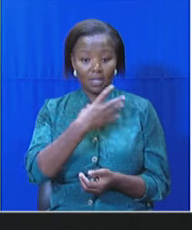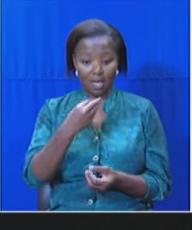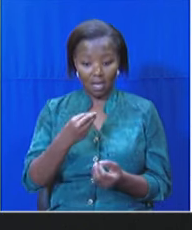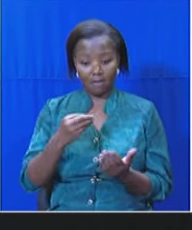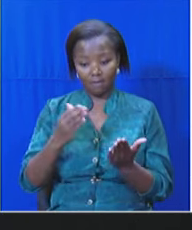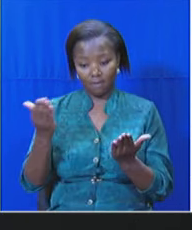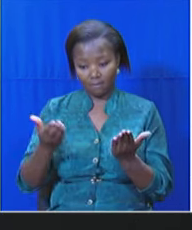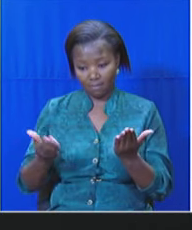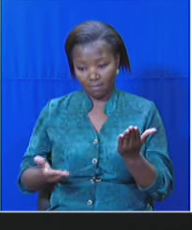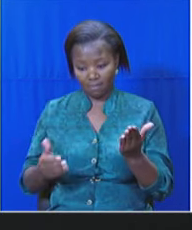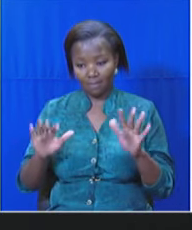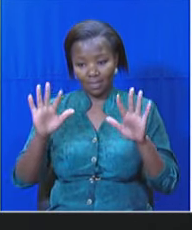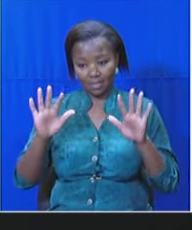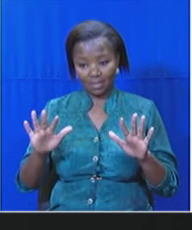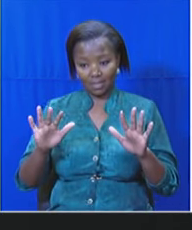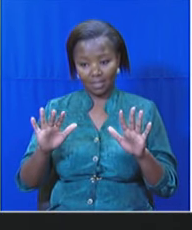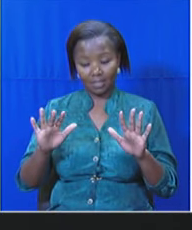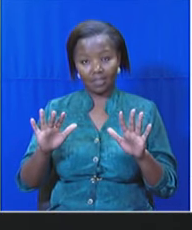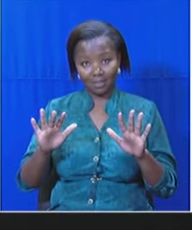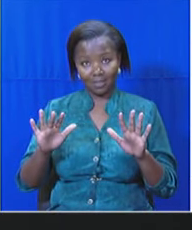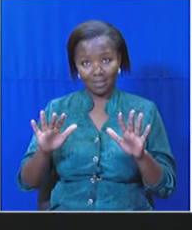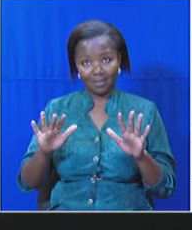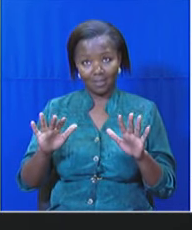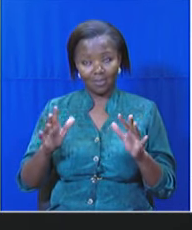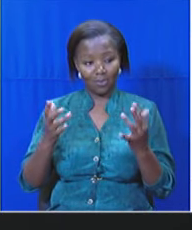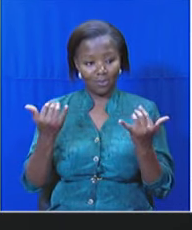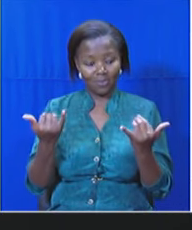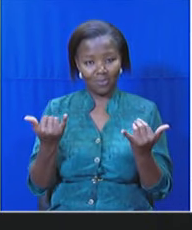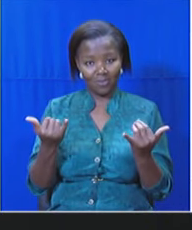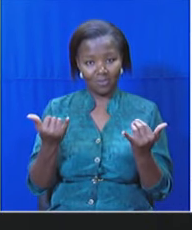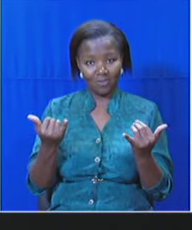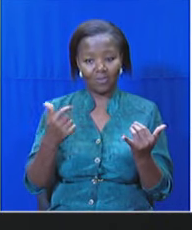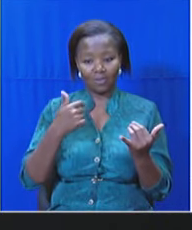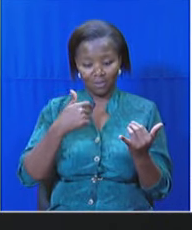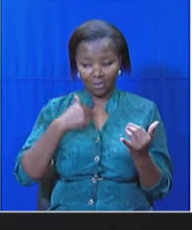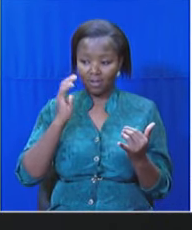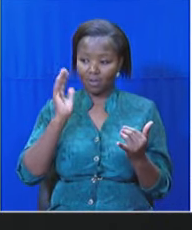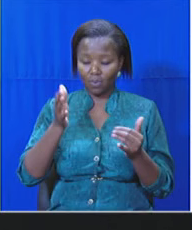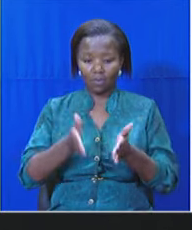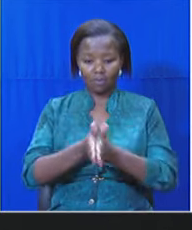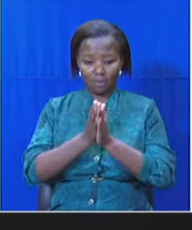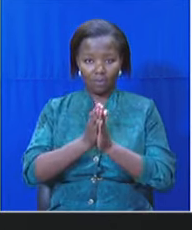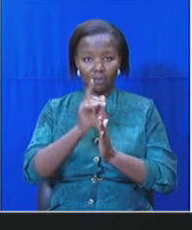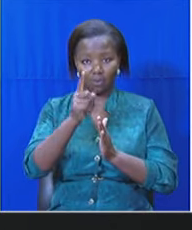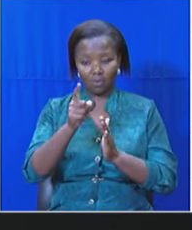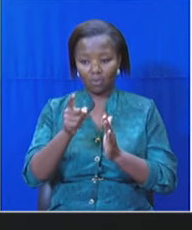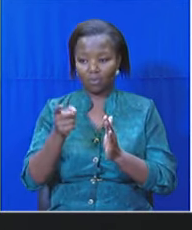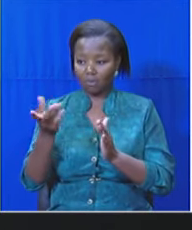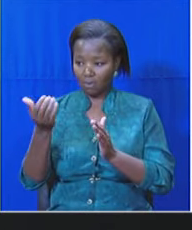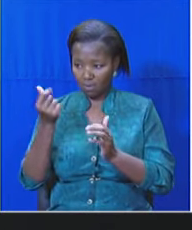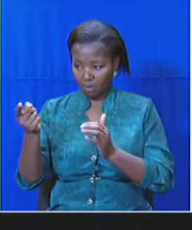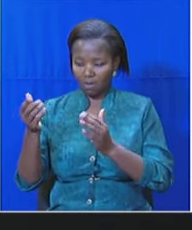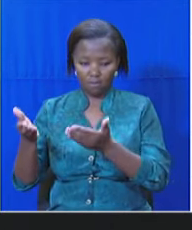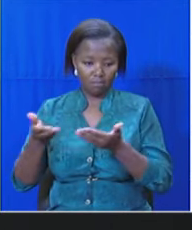that I wanted to read, okay? And I will call them to come and give this to you so